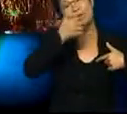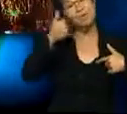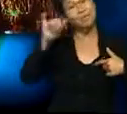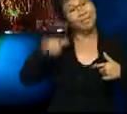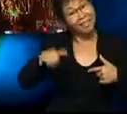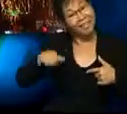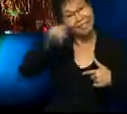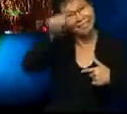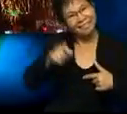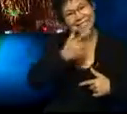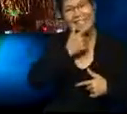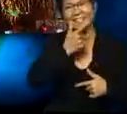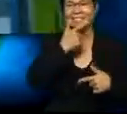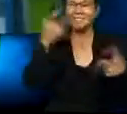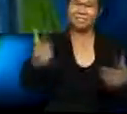isn't it?